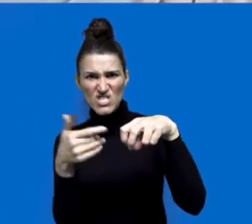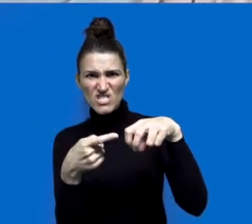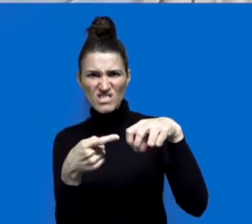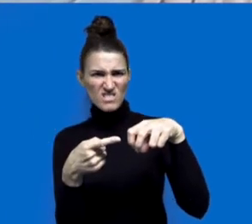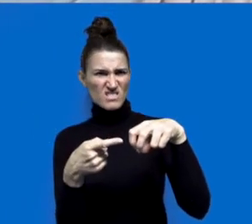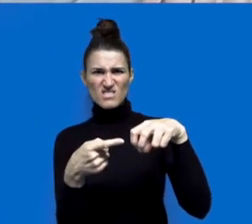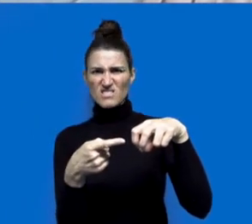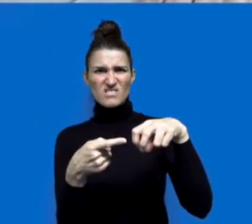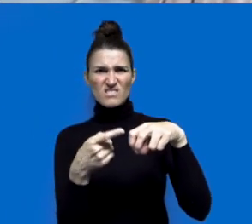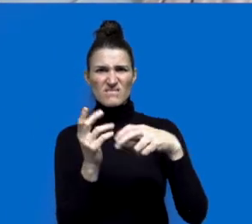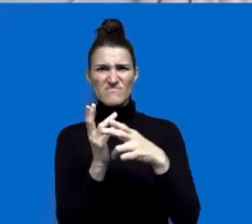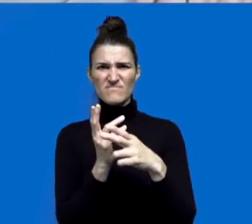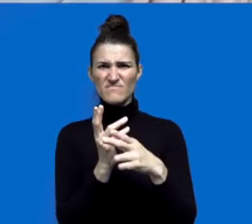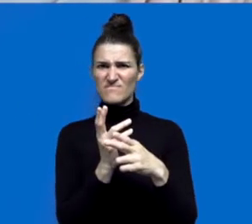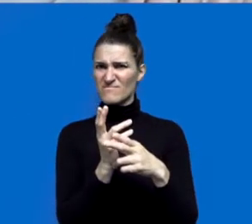That's not a fish, is it?